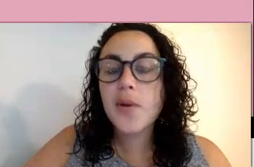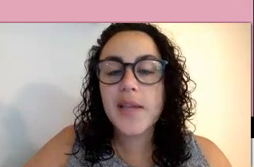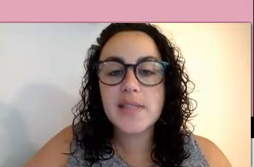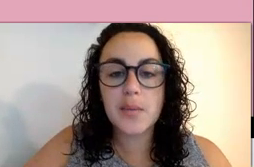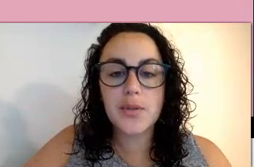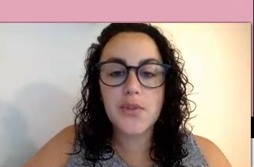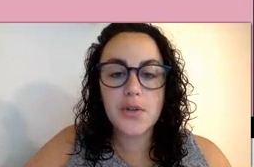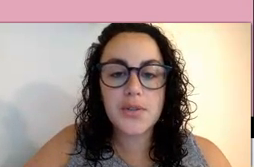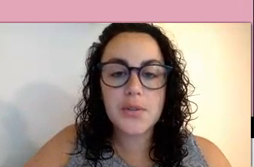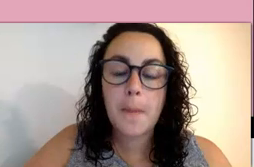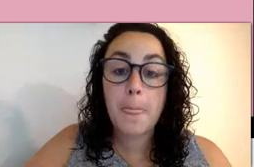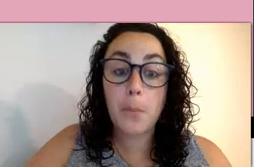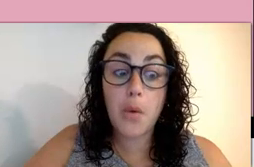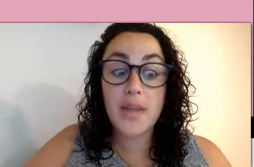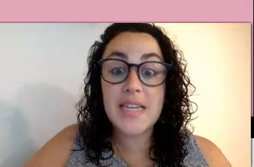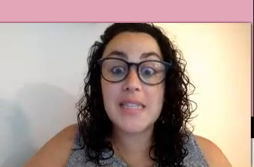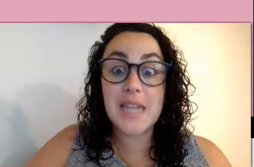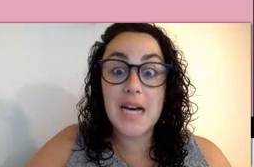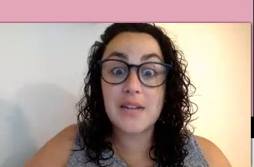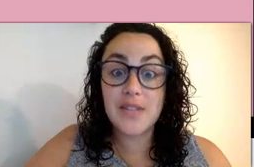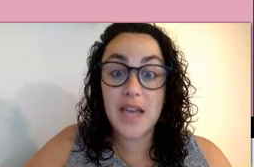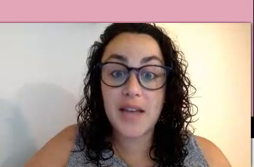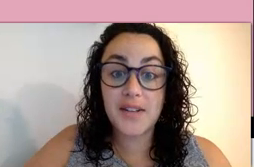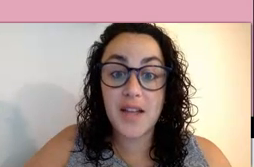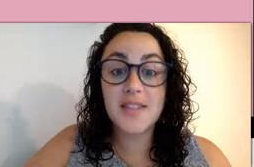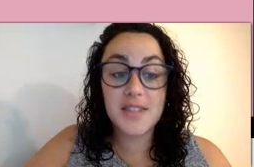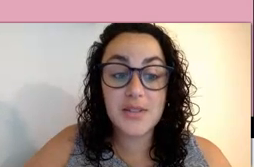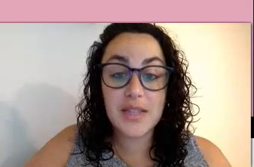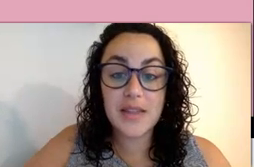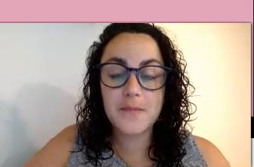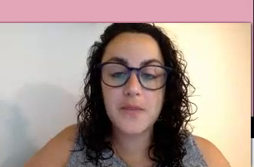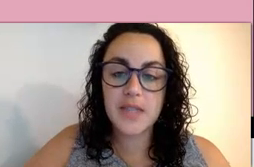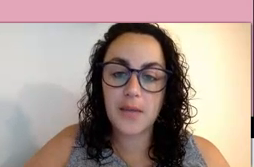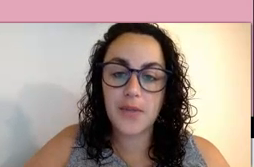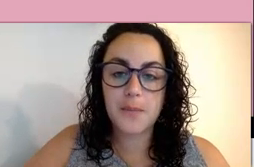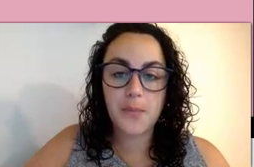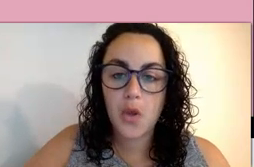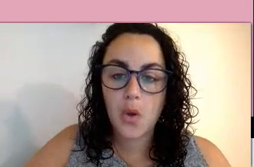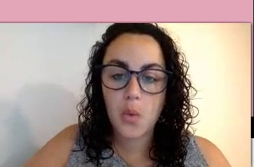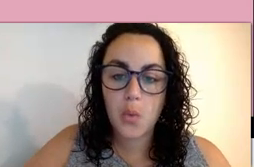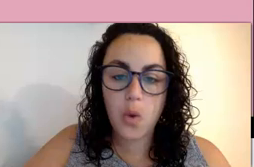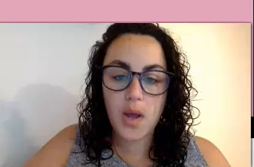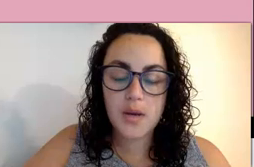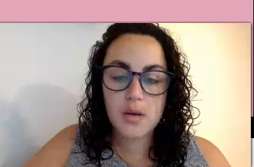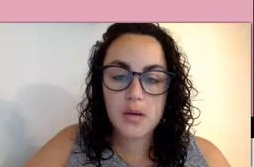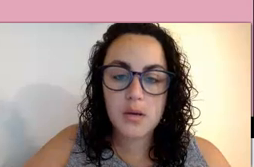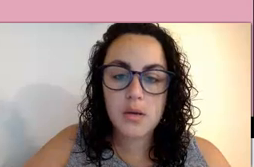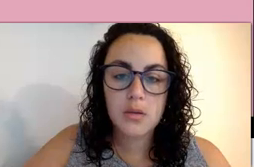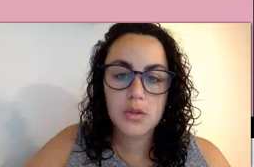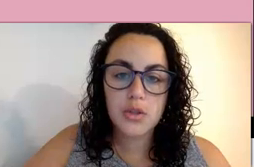at an uppercase W first. Whoa, I see a lot of diagonal lines. Do you see them? Let's count them.